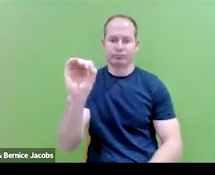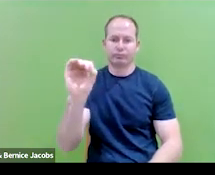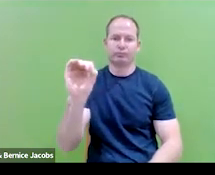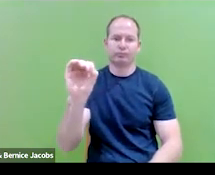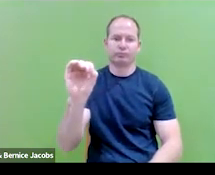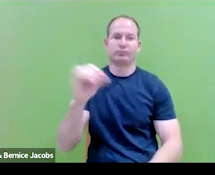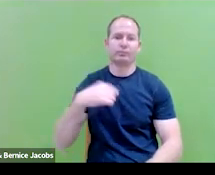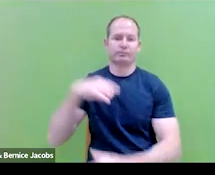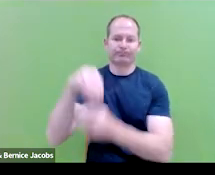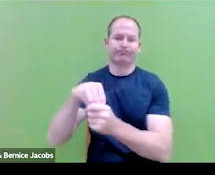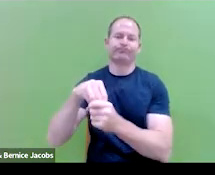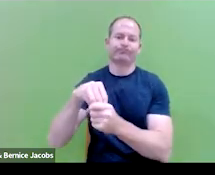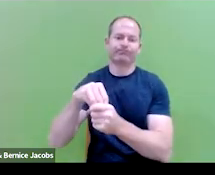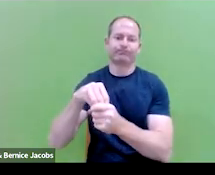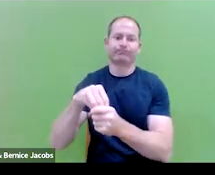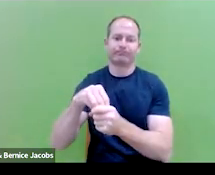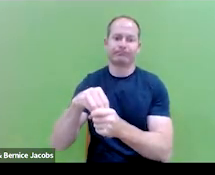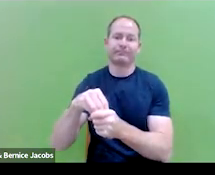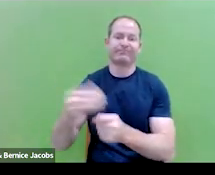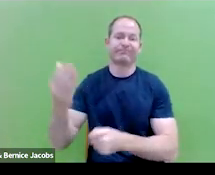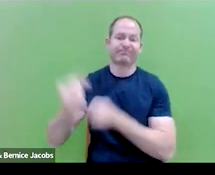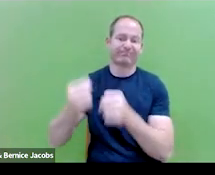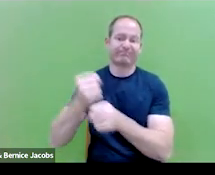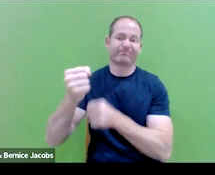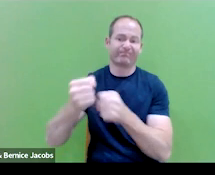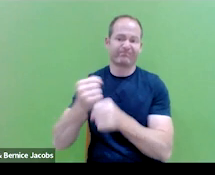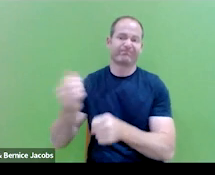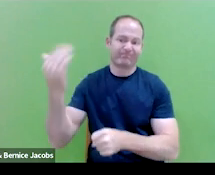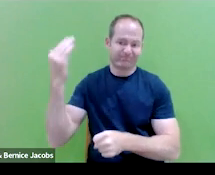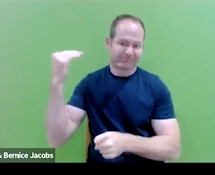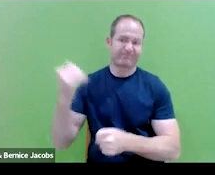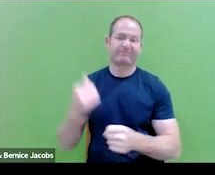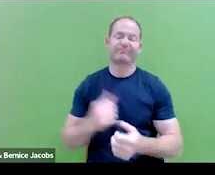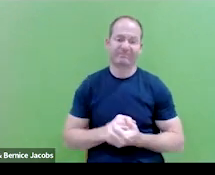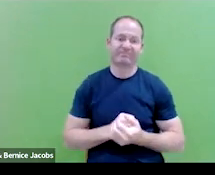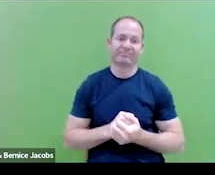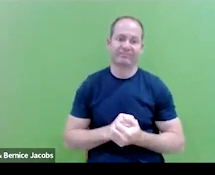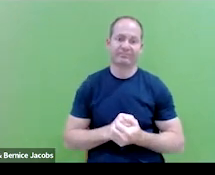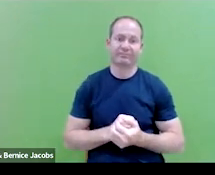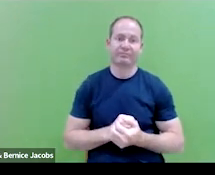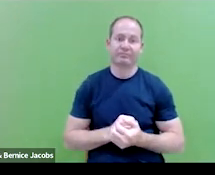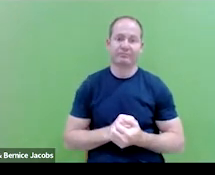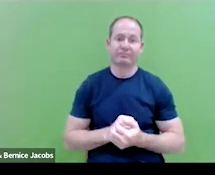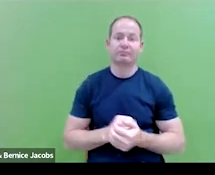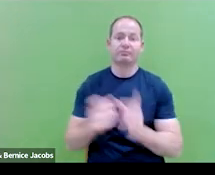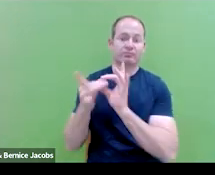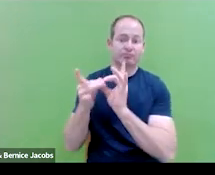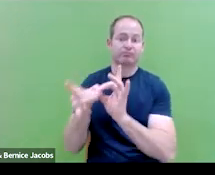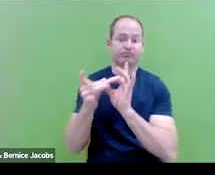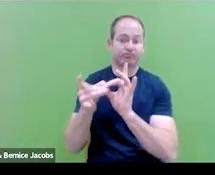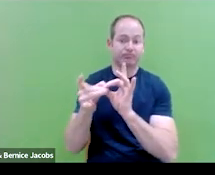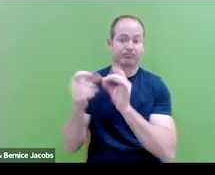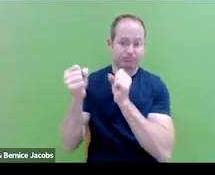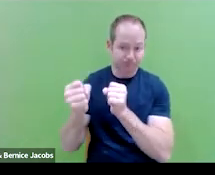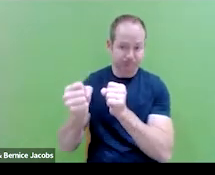in industry, and that was many, many years ago now already. So, and it's always about keeping those connections alive,